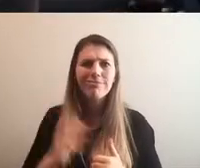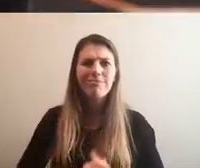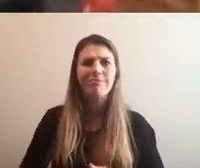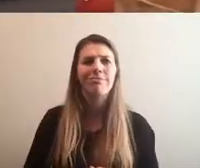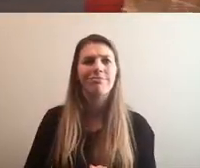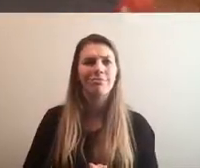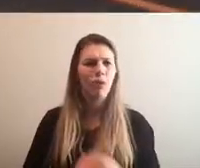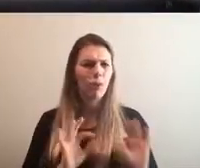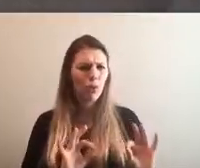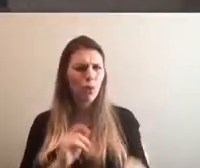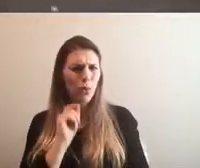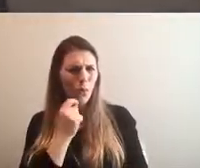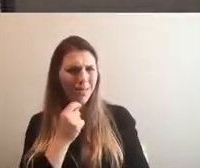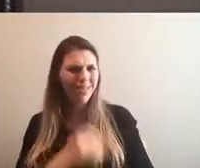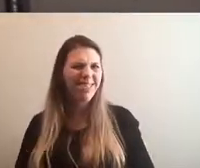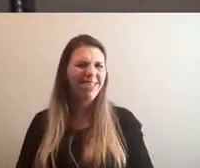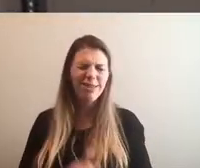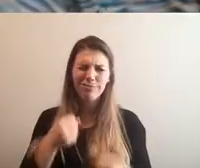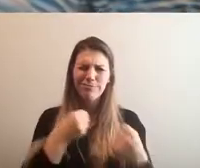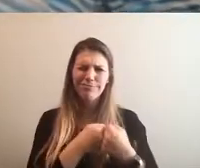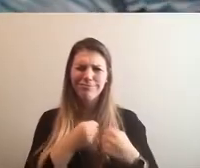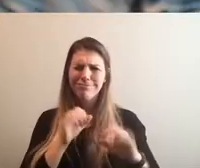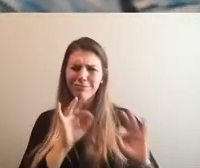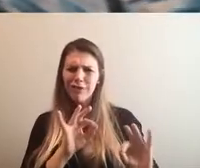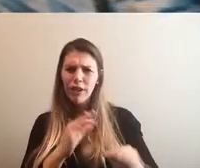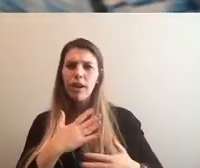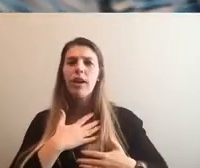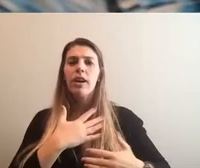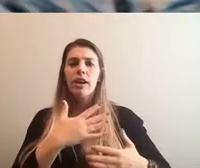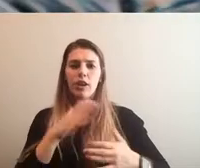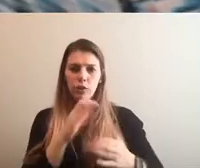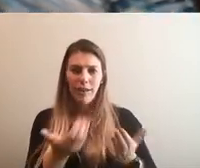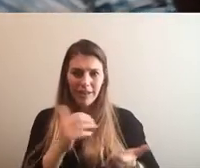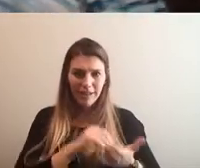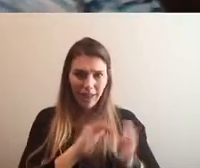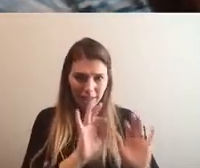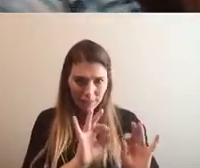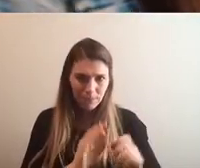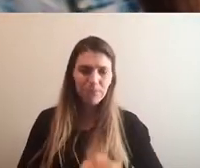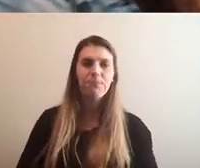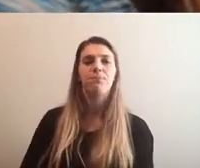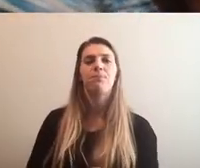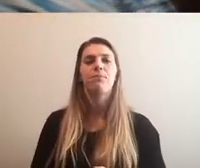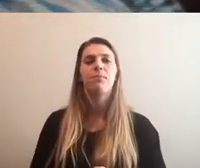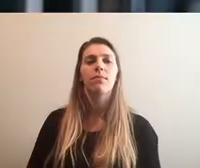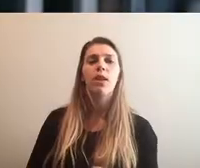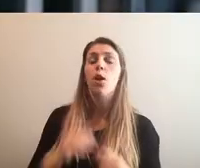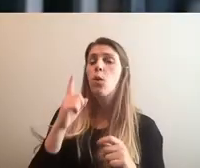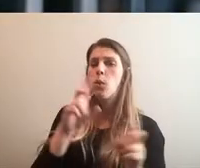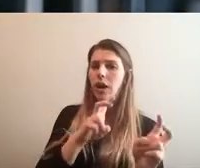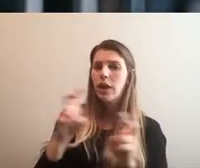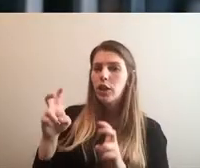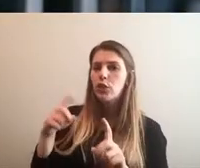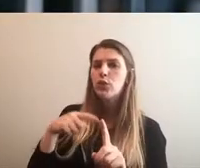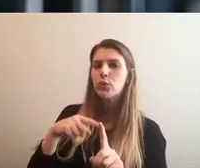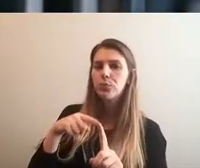Cool. Nice job. Catch your breath, we'll do another set in a minute. One issue I've had